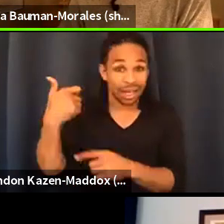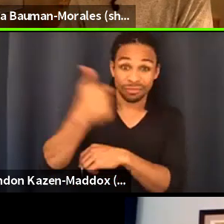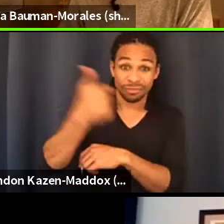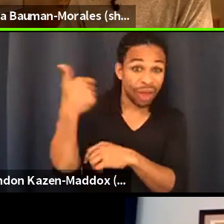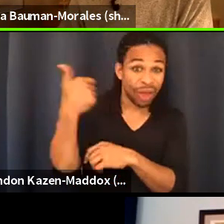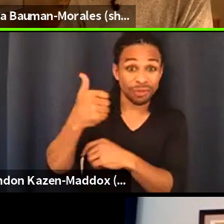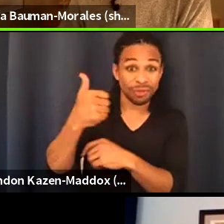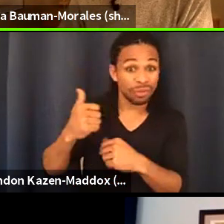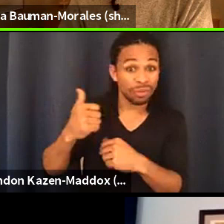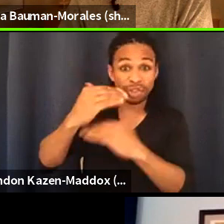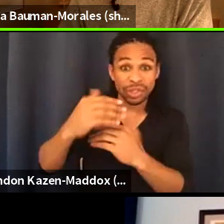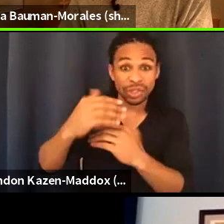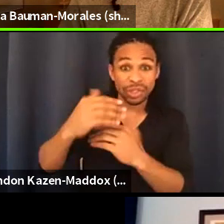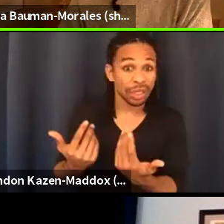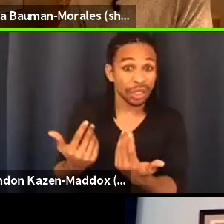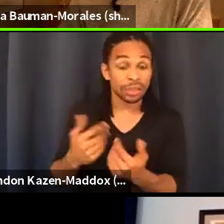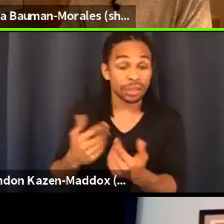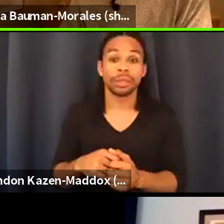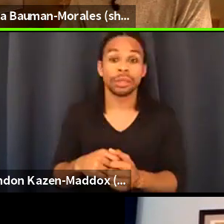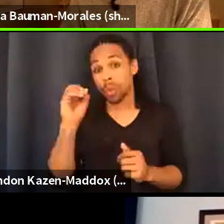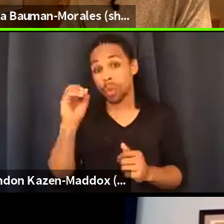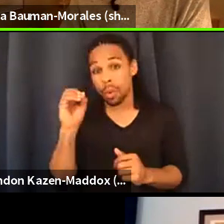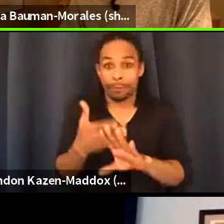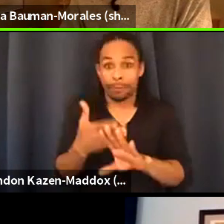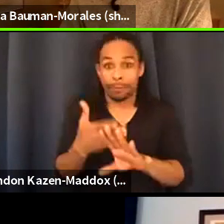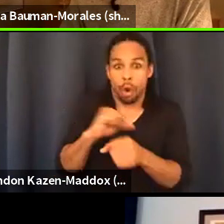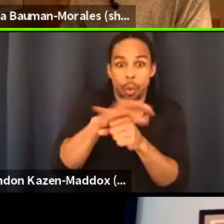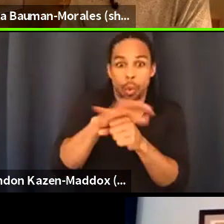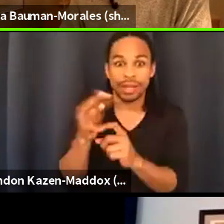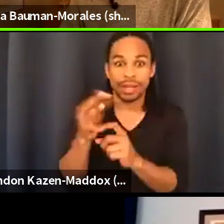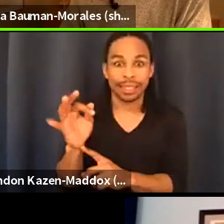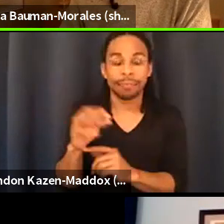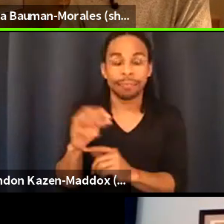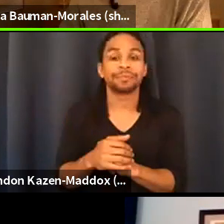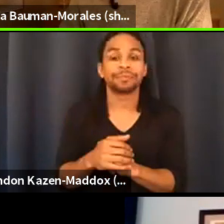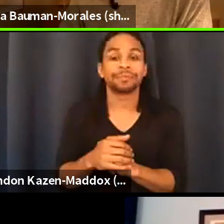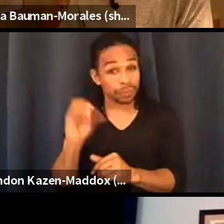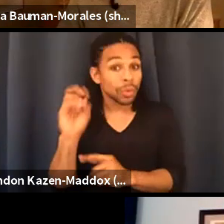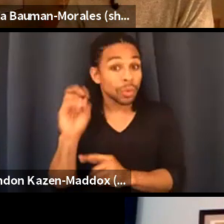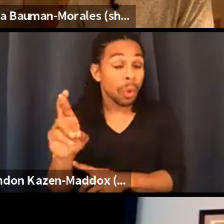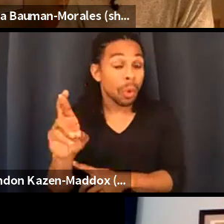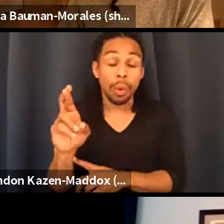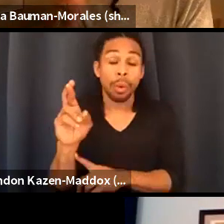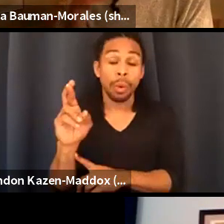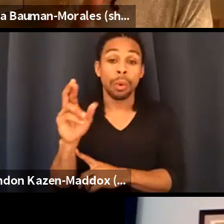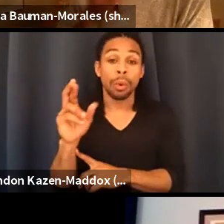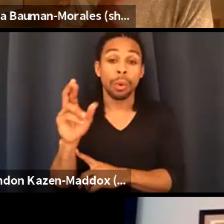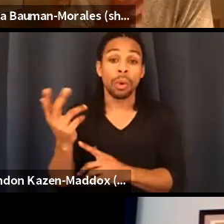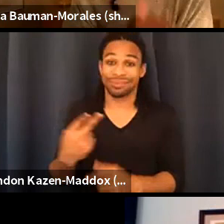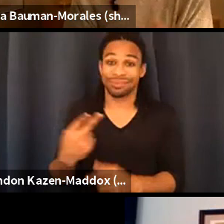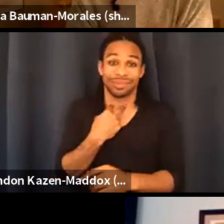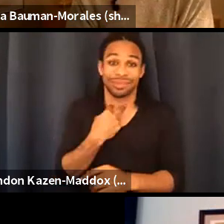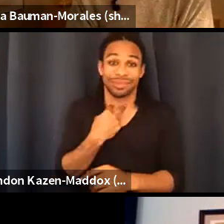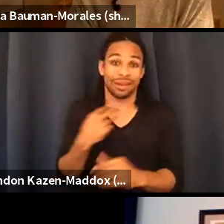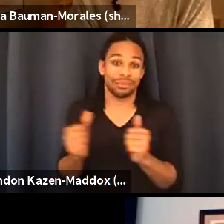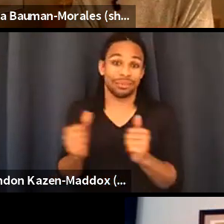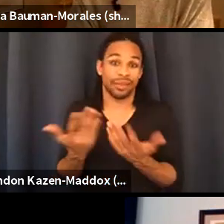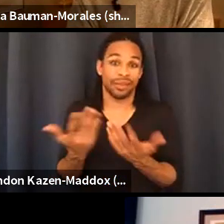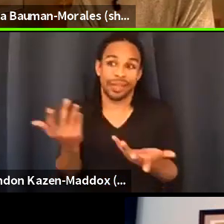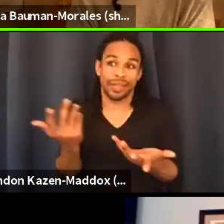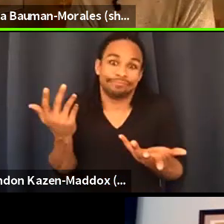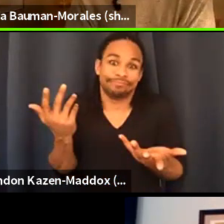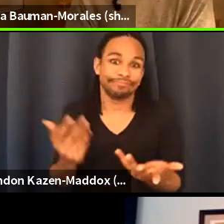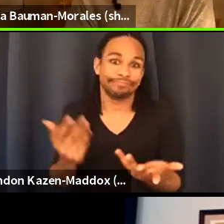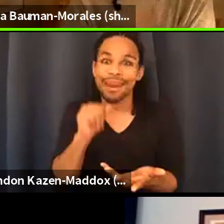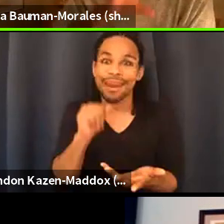were stuck with the short end of the stick when it comes to cancellation clauses in contracts. Yeah. Absolutely. So I'm wondering, Ronnie, how do you